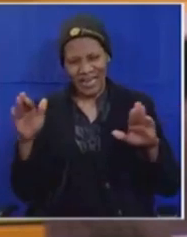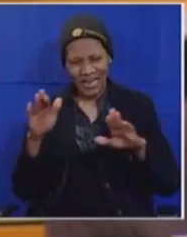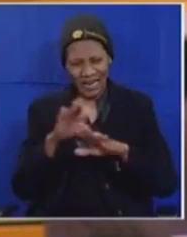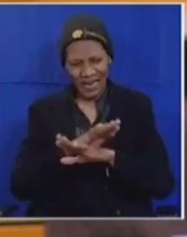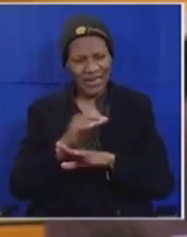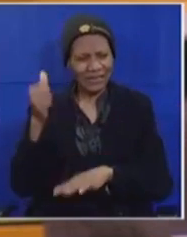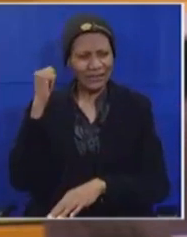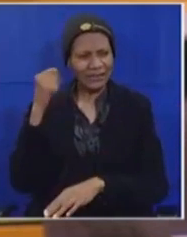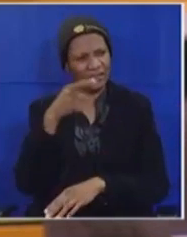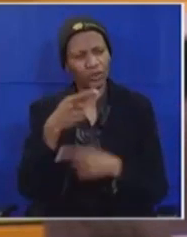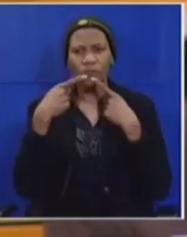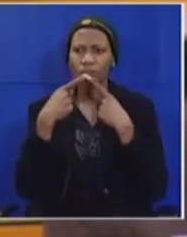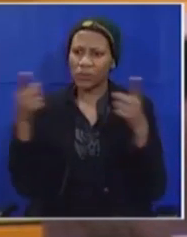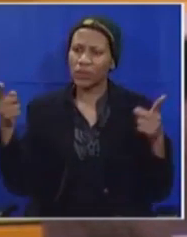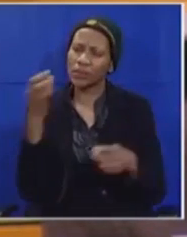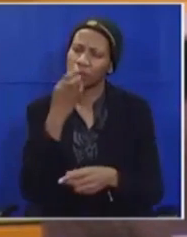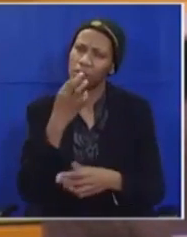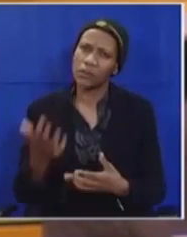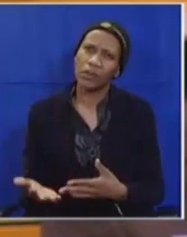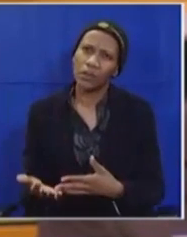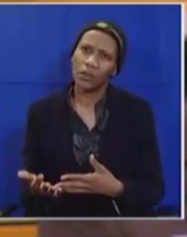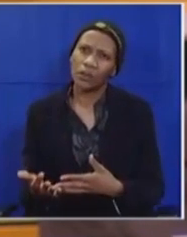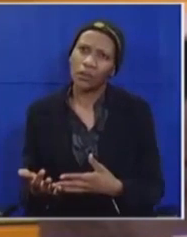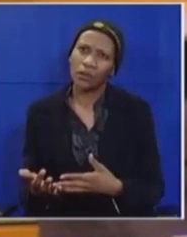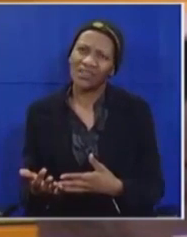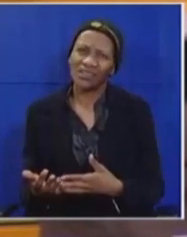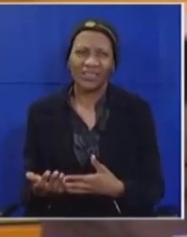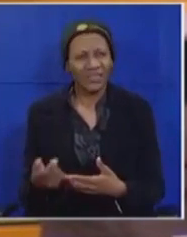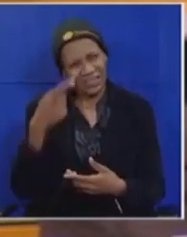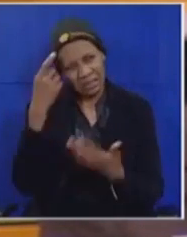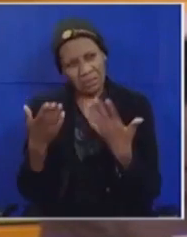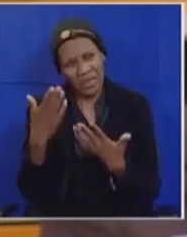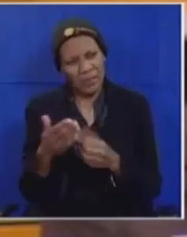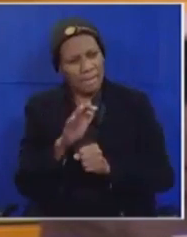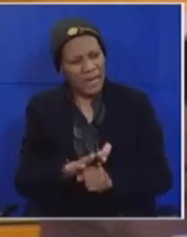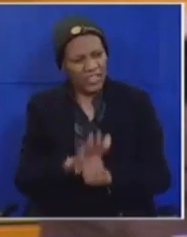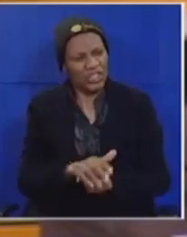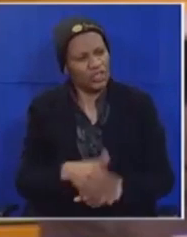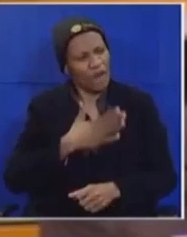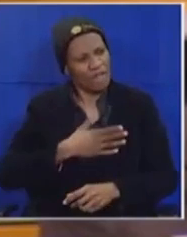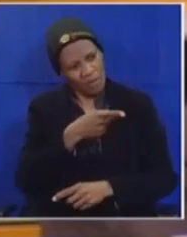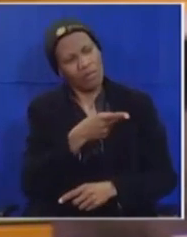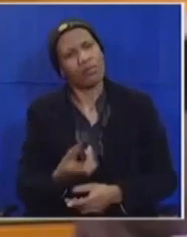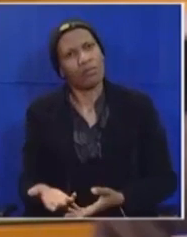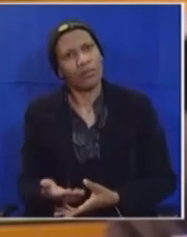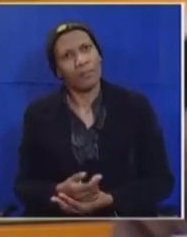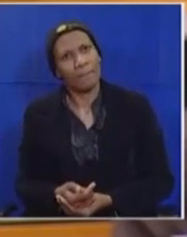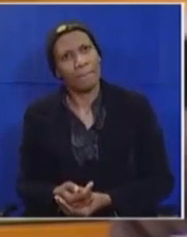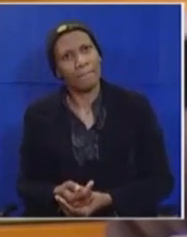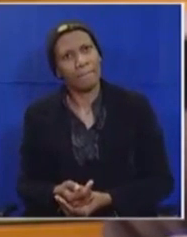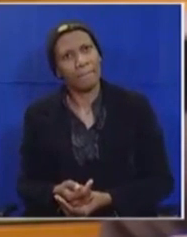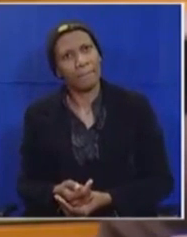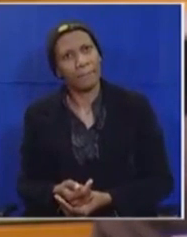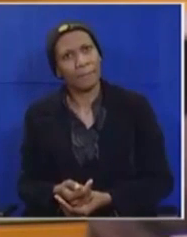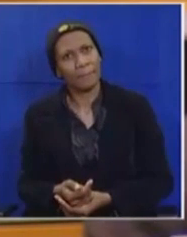past, was a knee-jerk reaction to some sort of pressure from somewhere. It wasn't. And